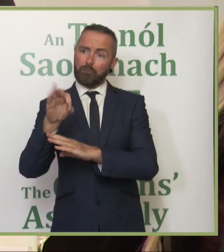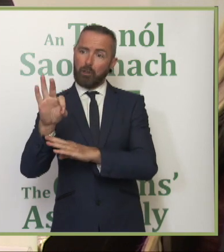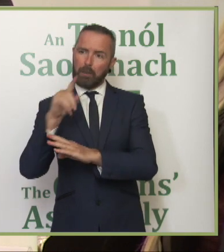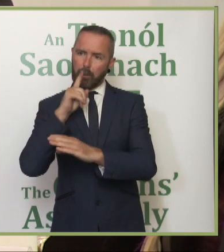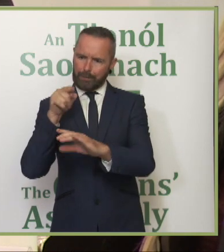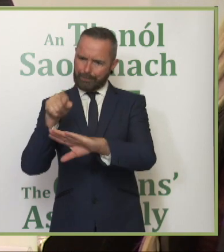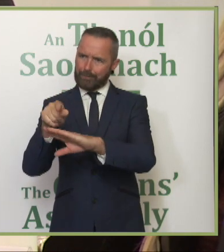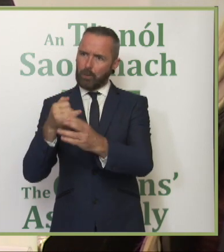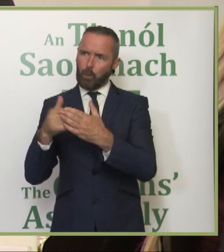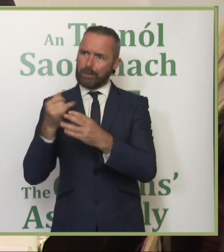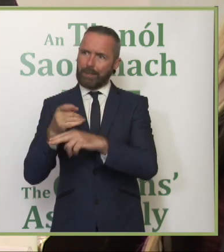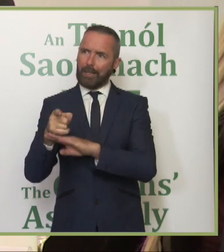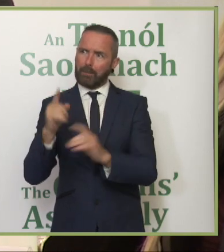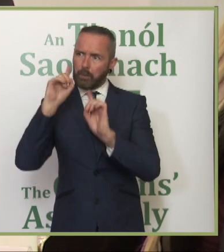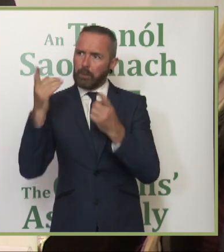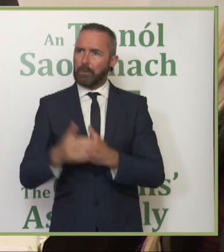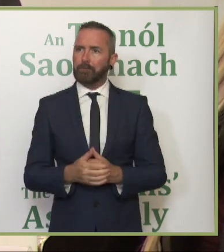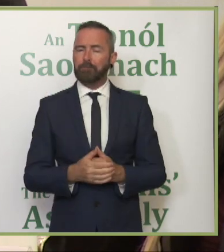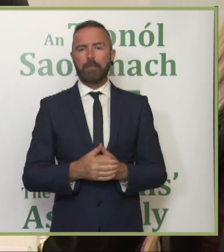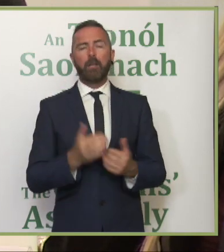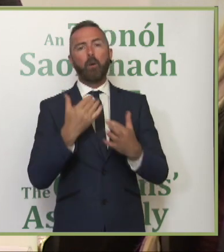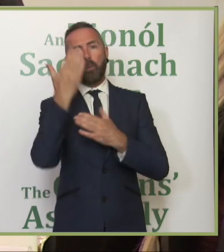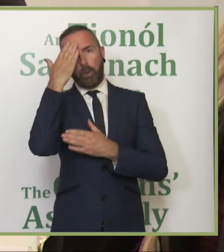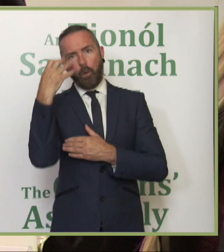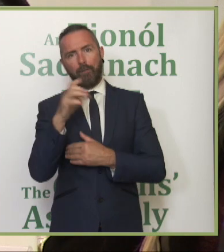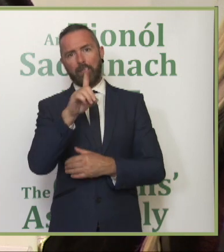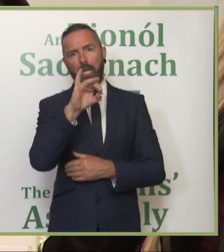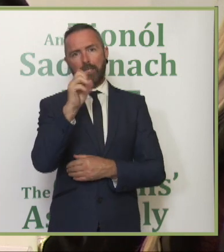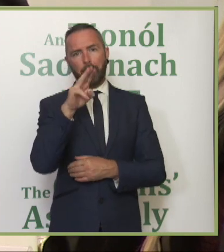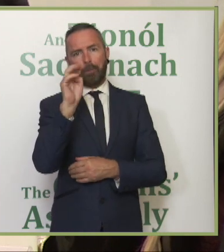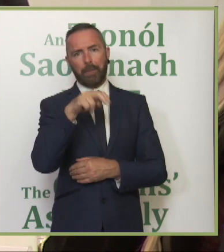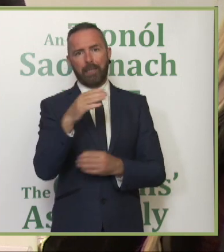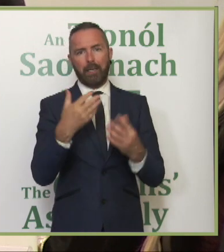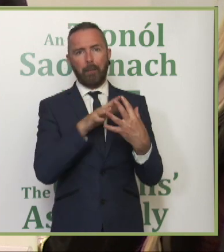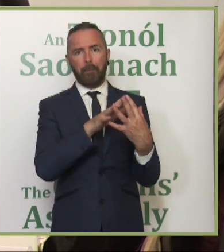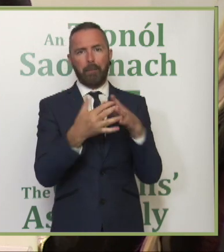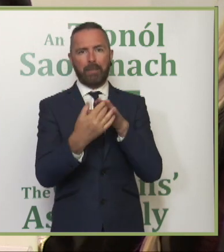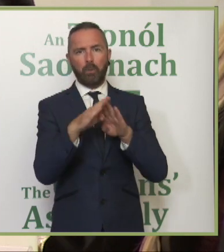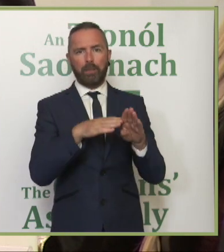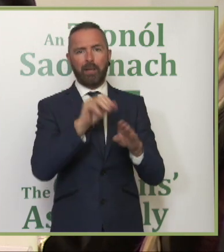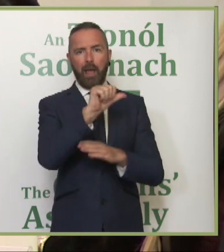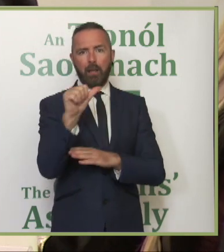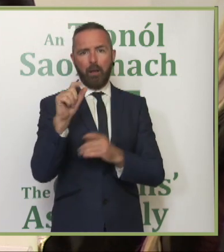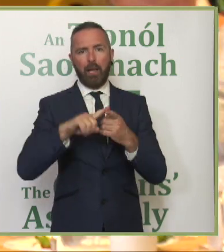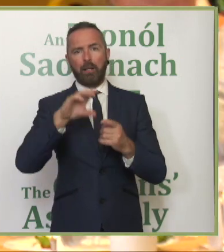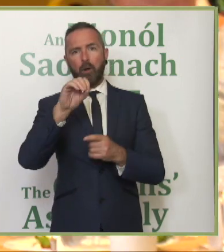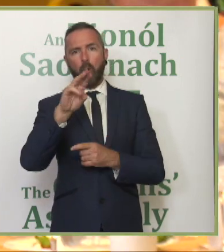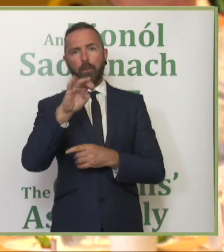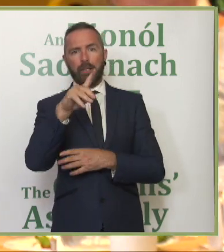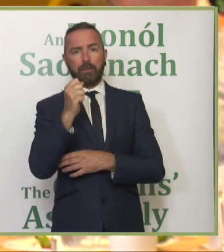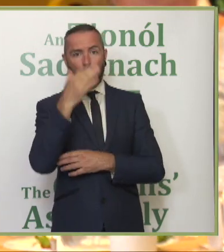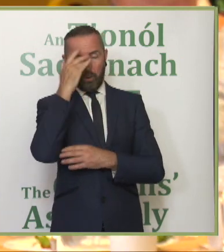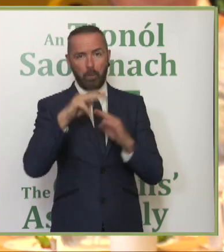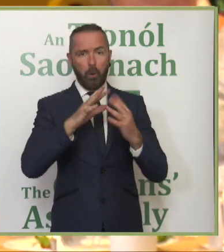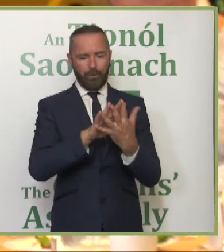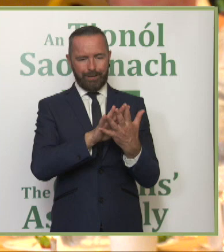through mixtures. We know, for instance, that benzodiazepines, when you mix them with opiates or you mix them with alcohol, is more damaging than using individually, and a lot